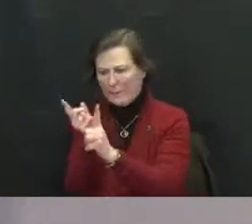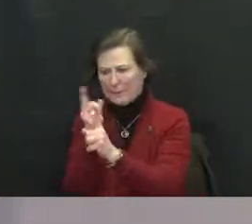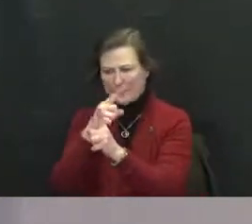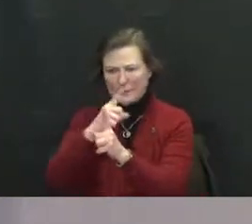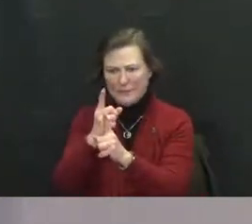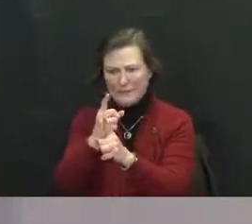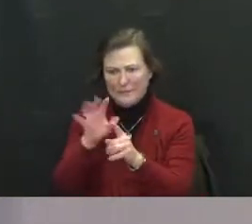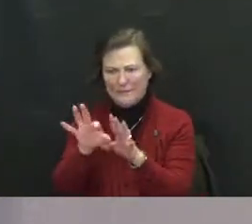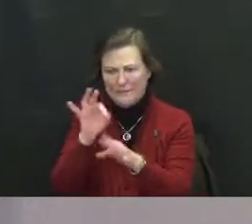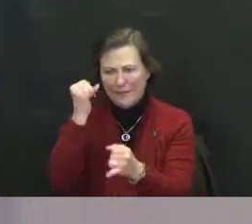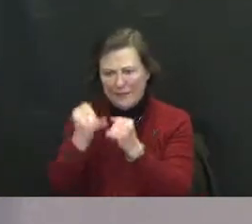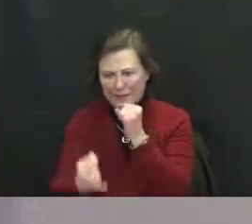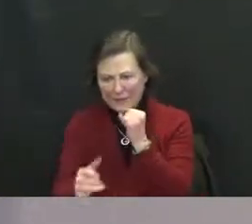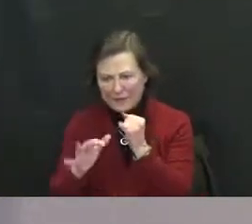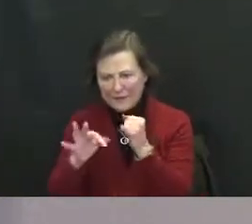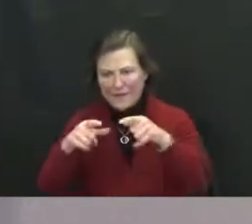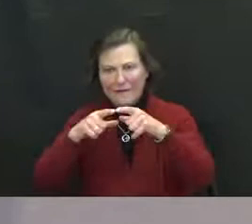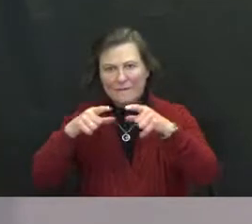brick.